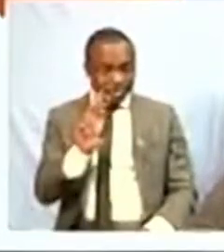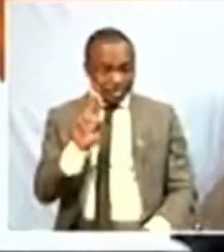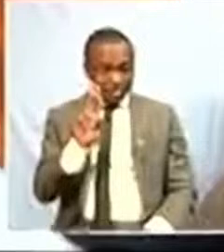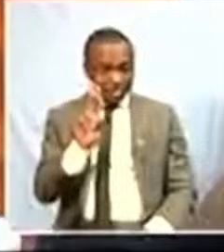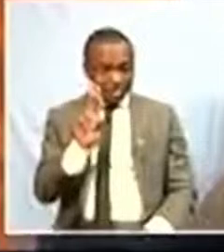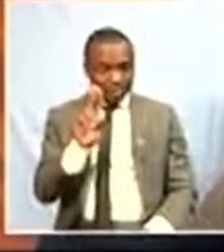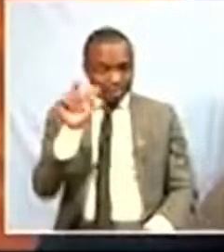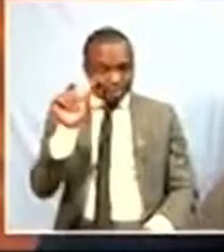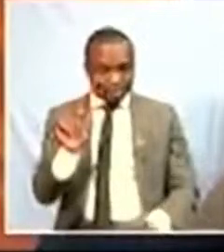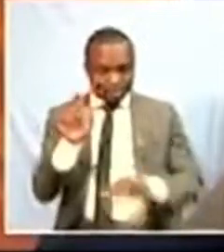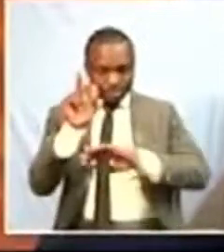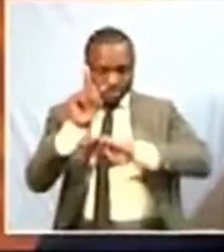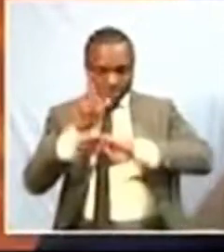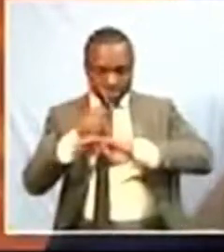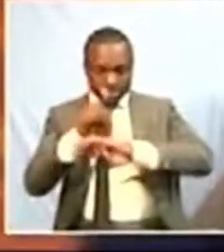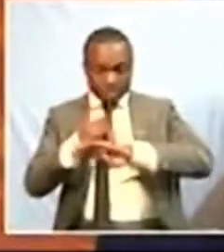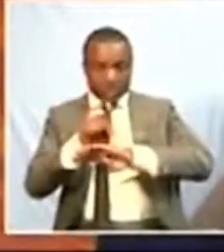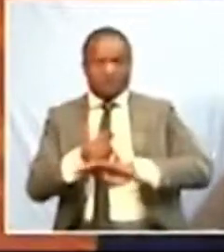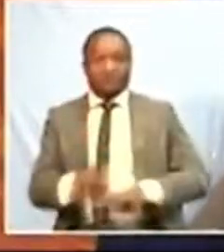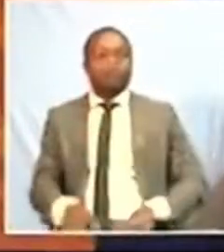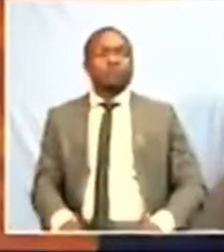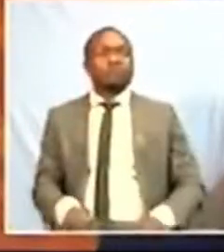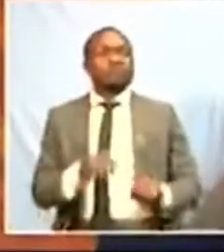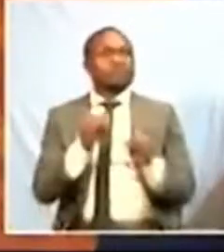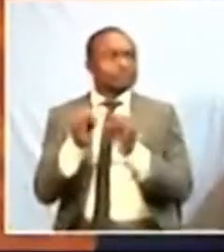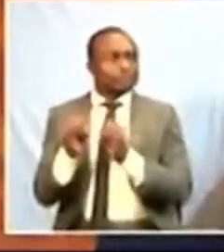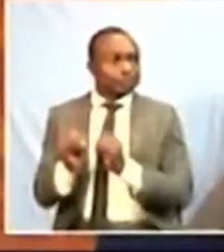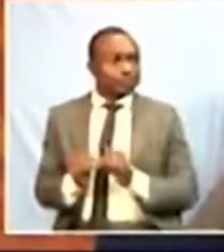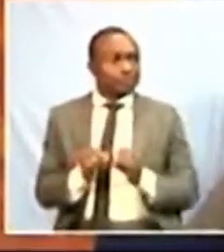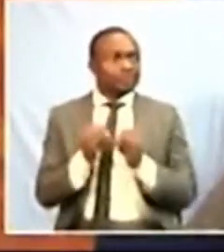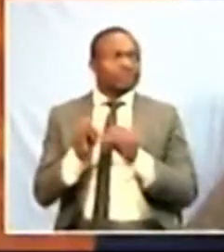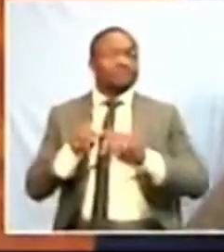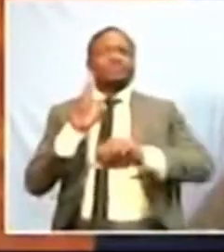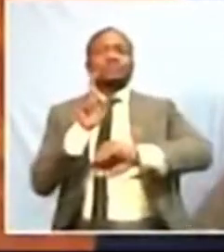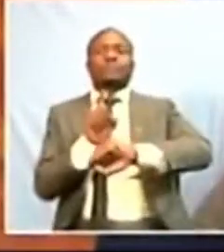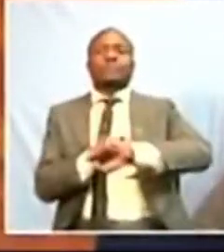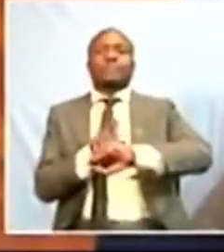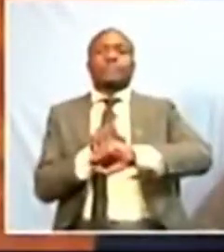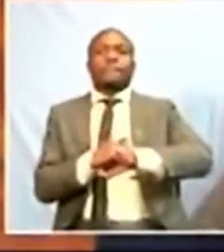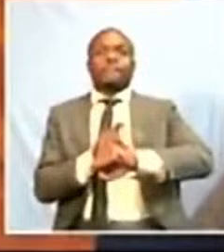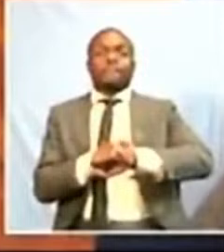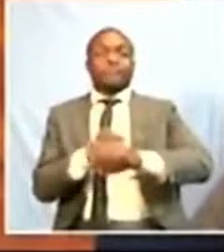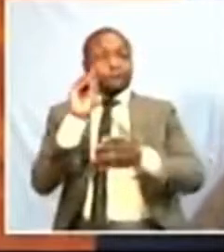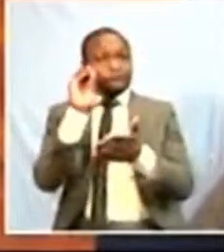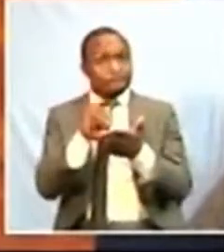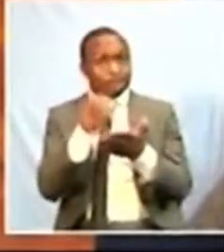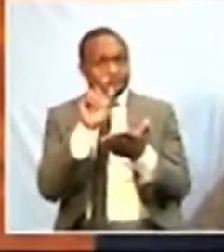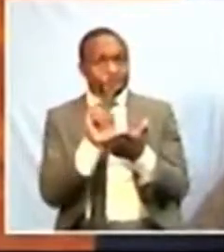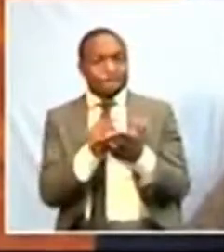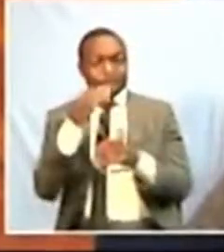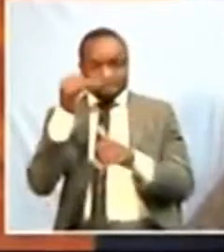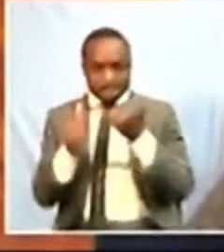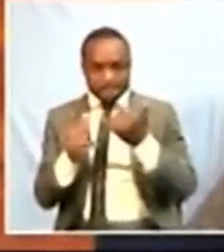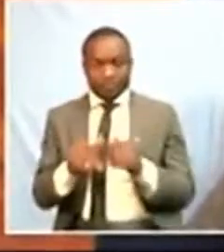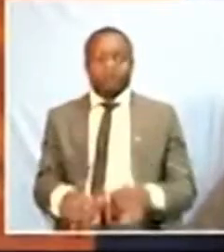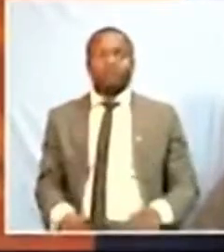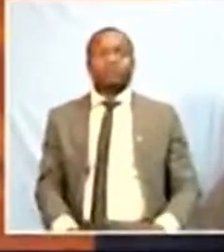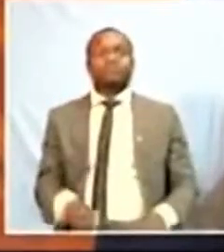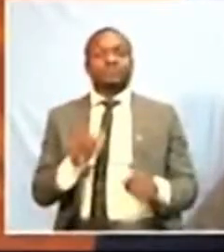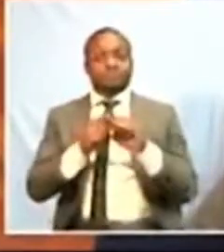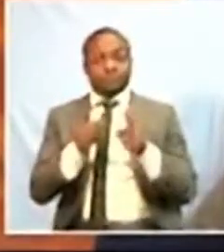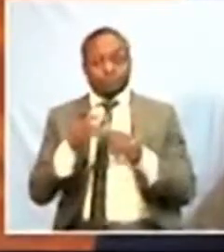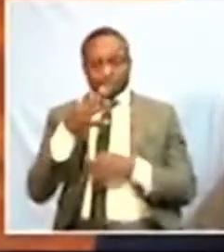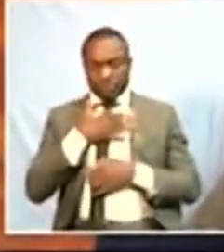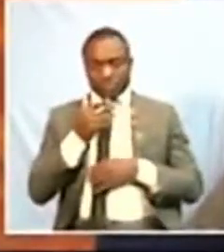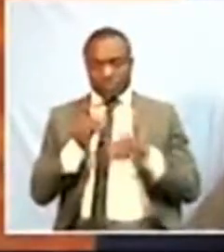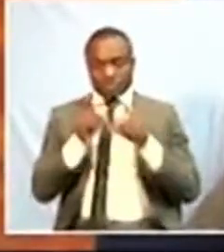particular project that has been, executed within the time that was set out for its completion. But my